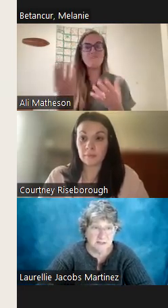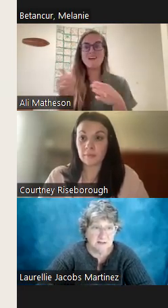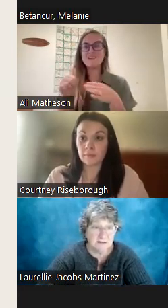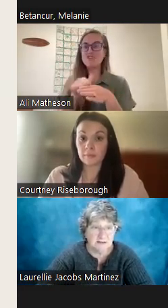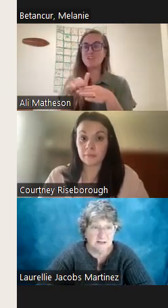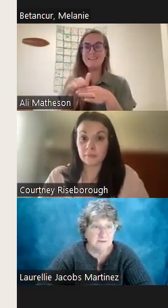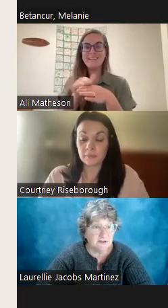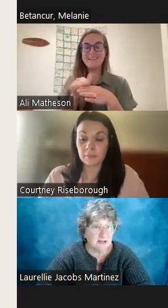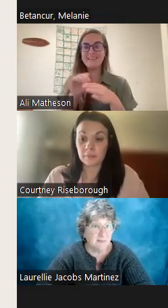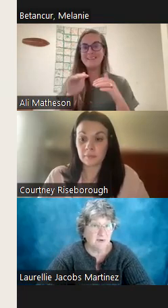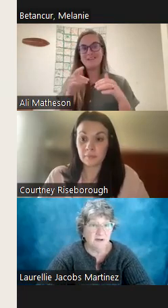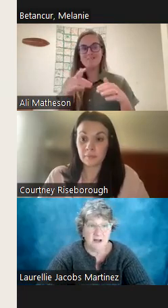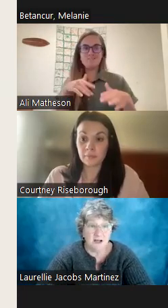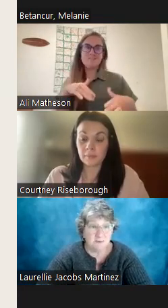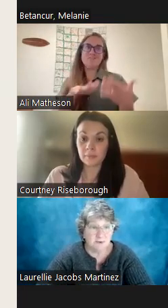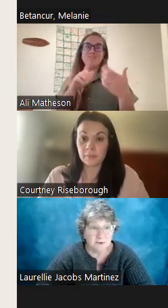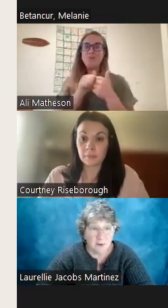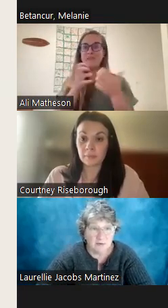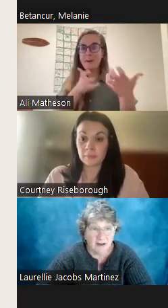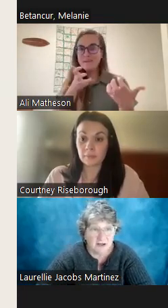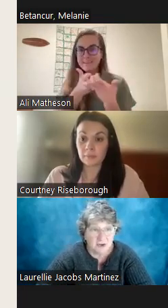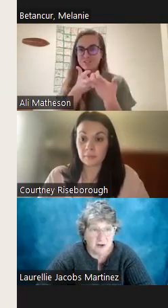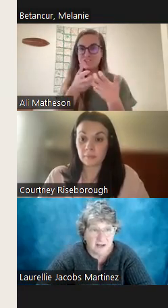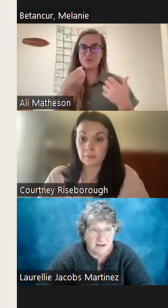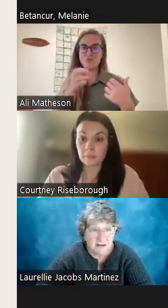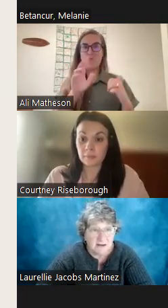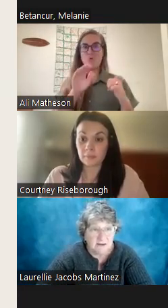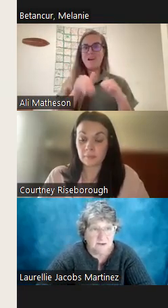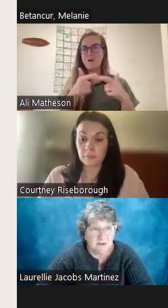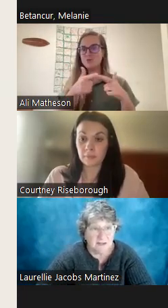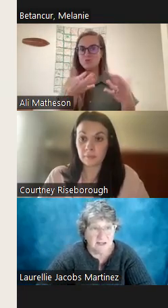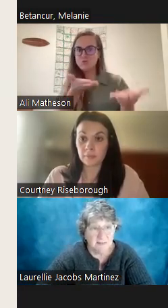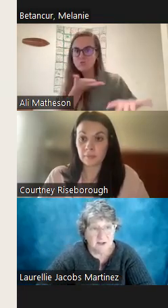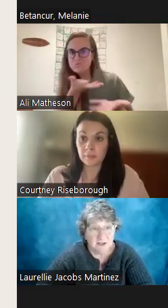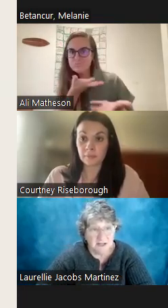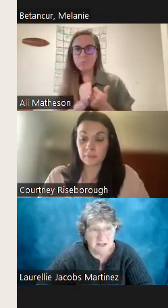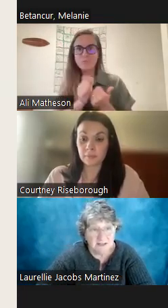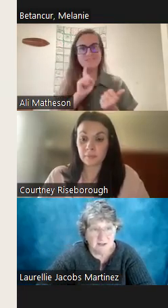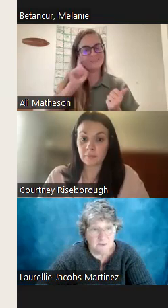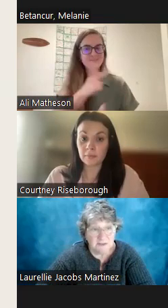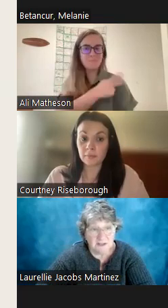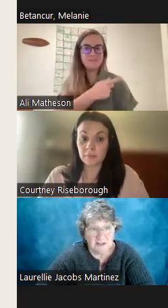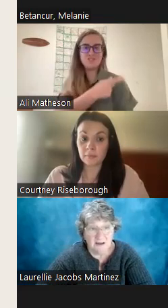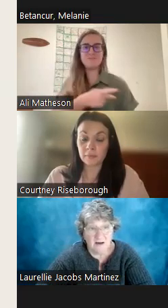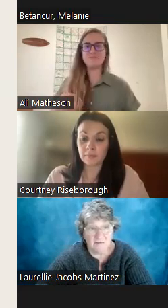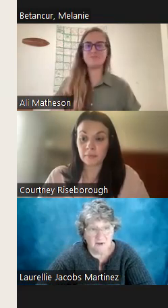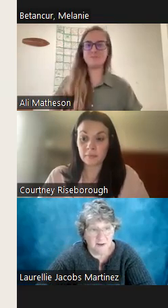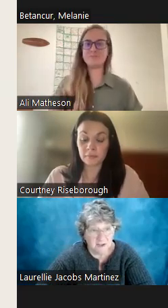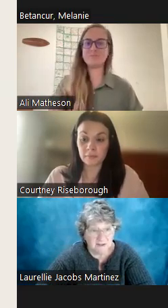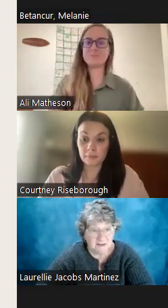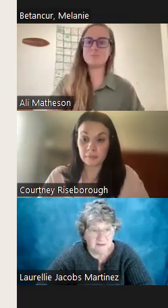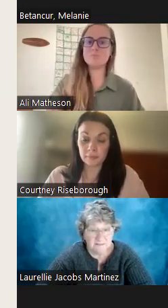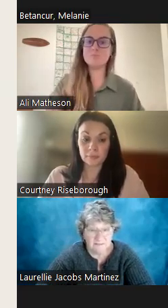person's needs. For example, hospitals are not providing training so that they can match the needs linguistically of